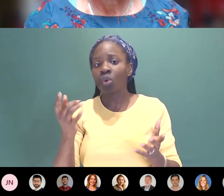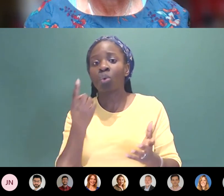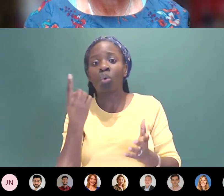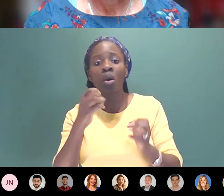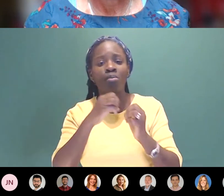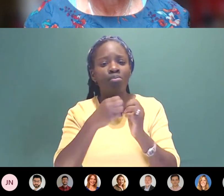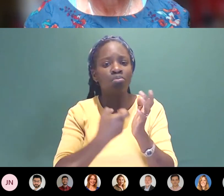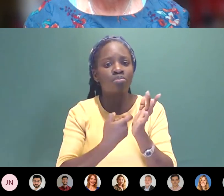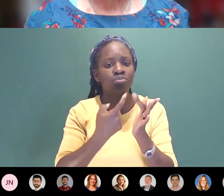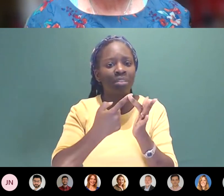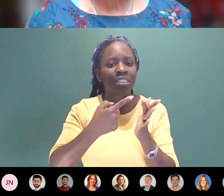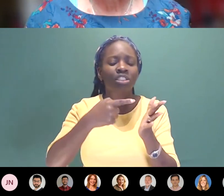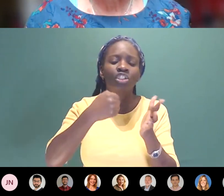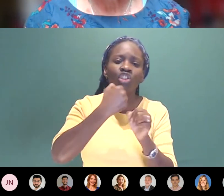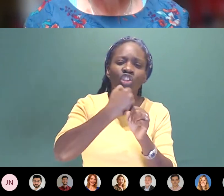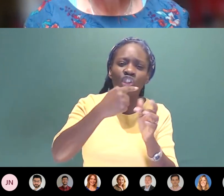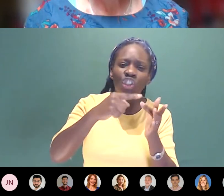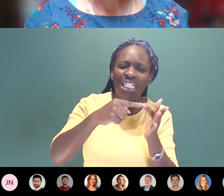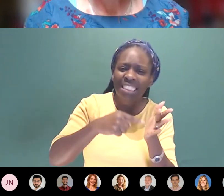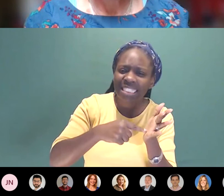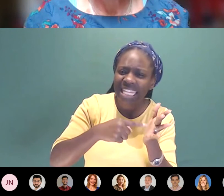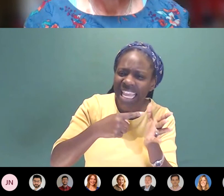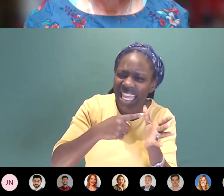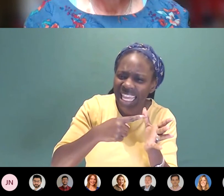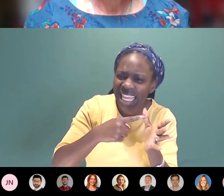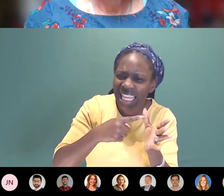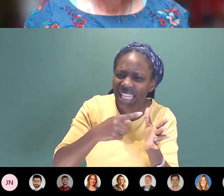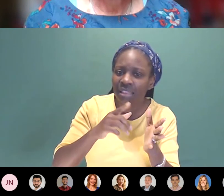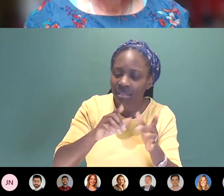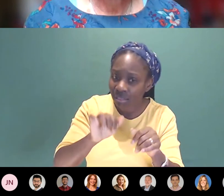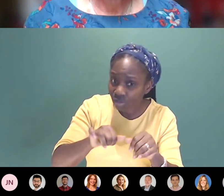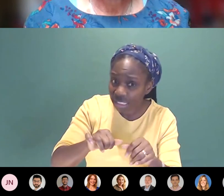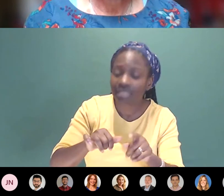Brigitte. Brigitte? Pardon. Yes. Sorry if